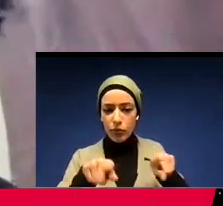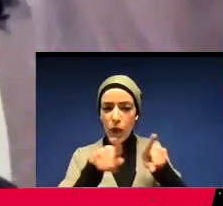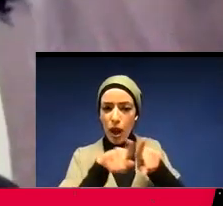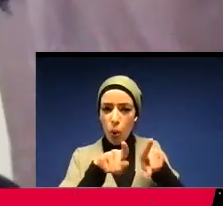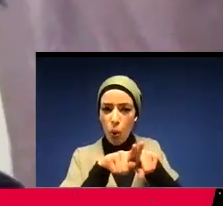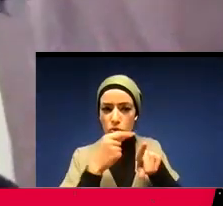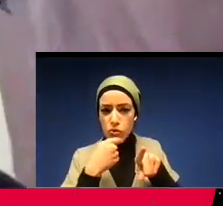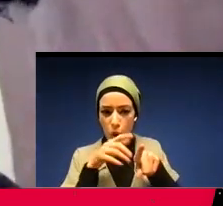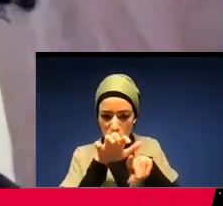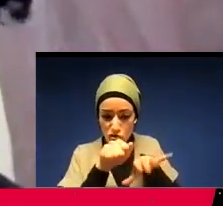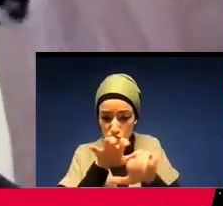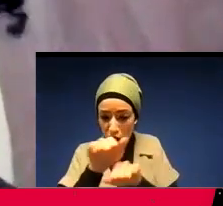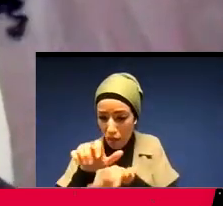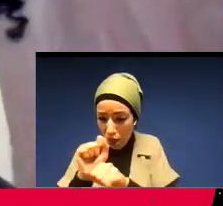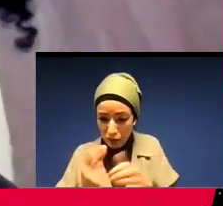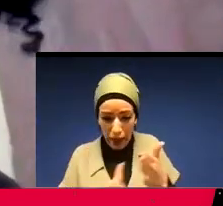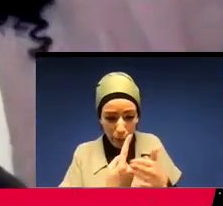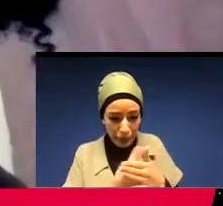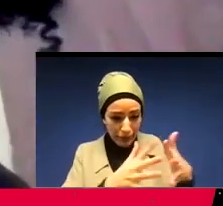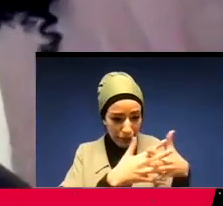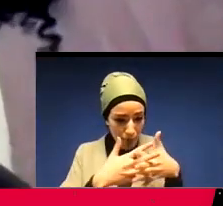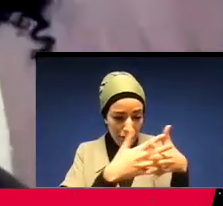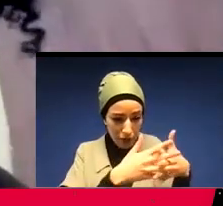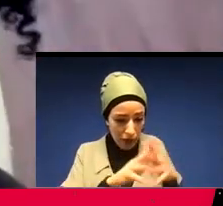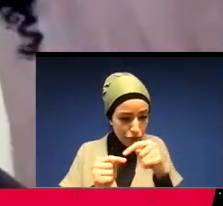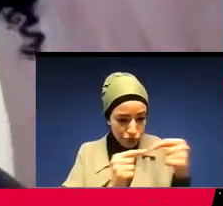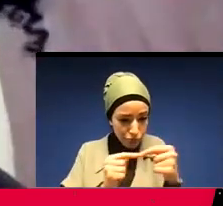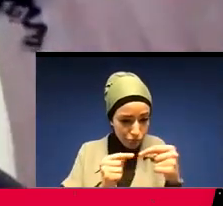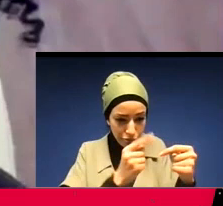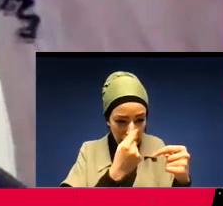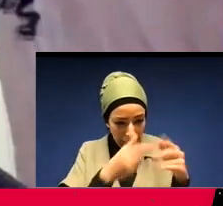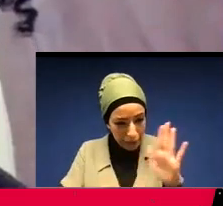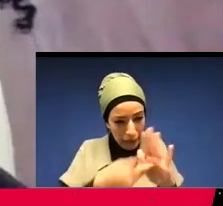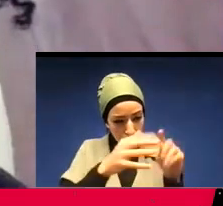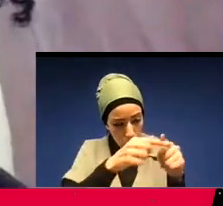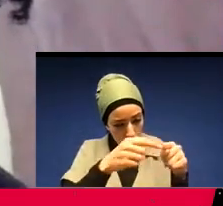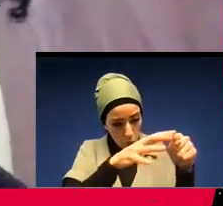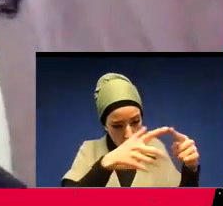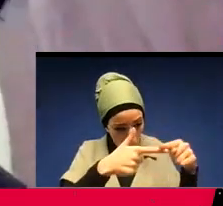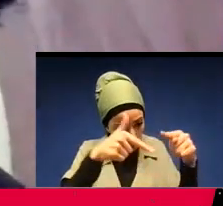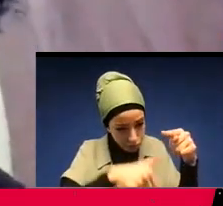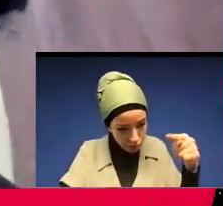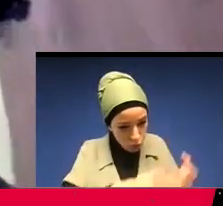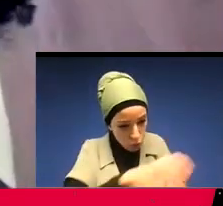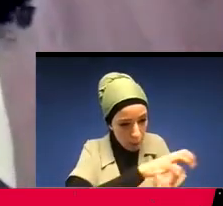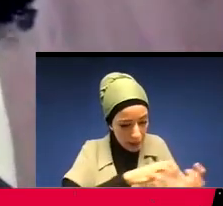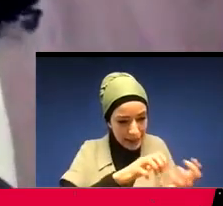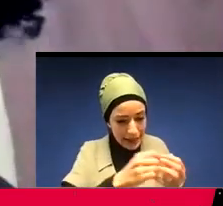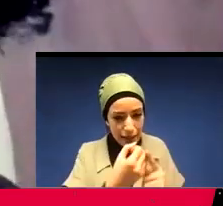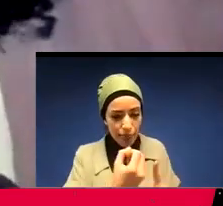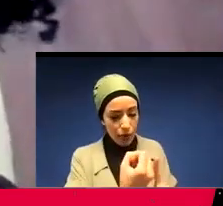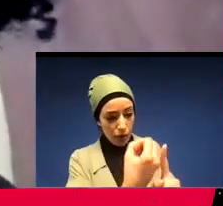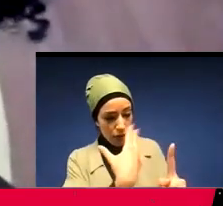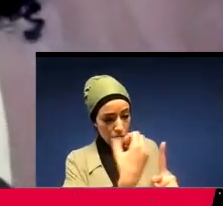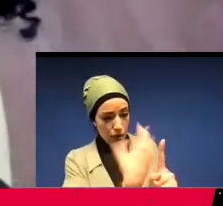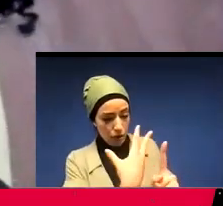and add further dimensions to ongoing struggles in the States, he said something that was quite poignant and